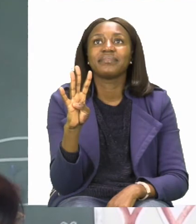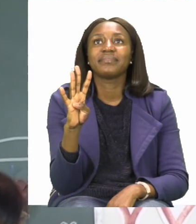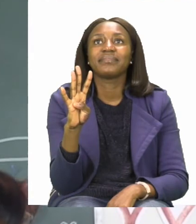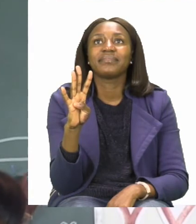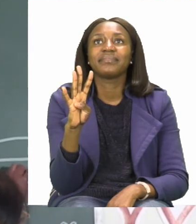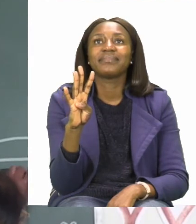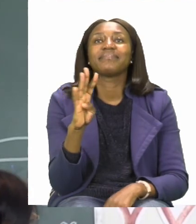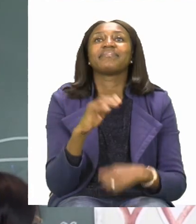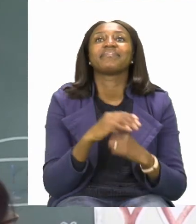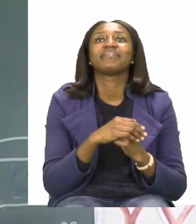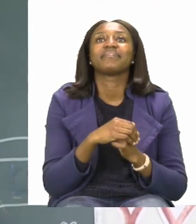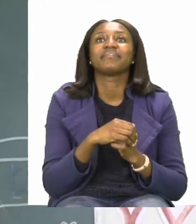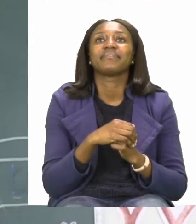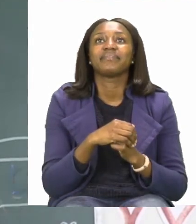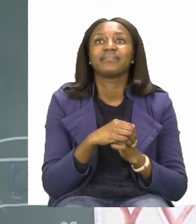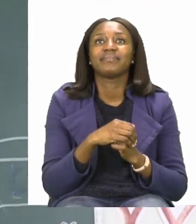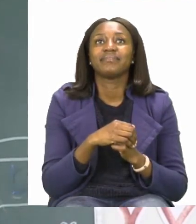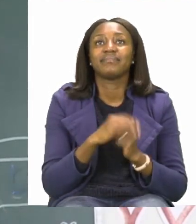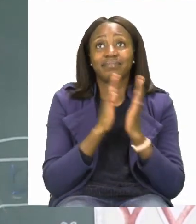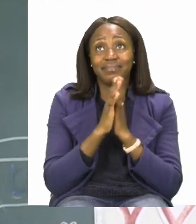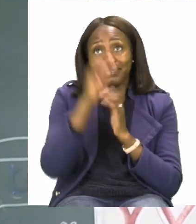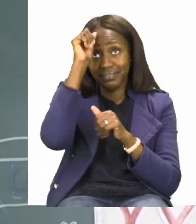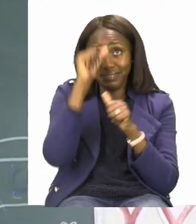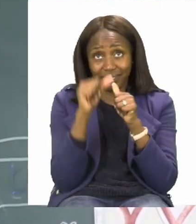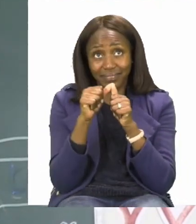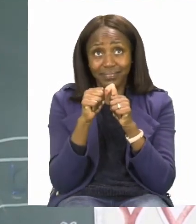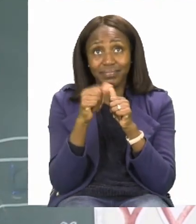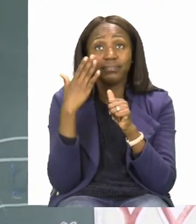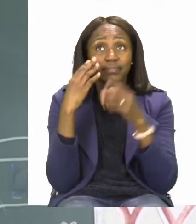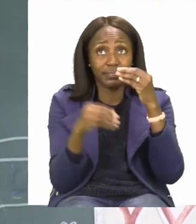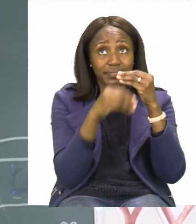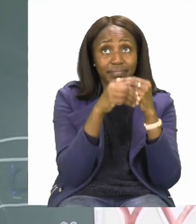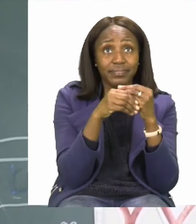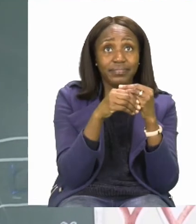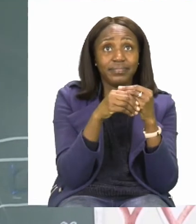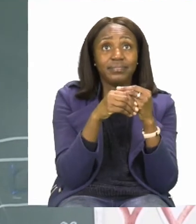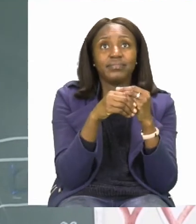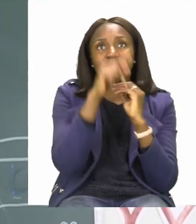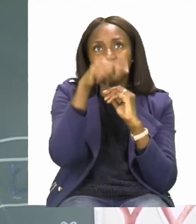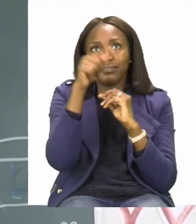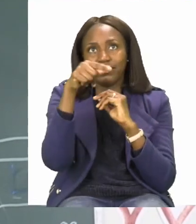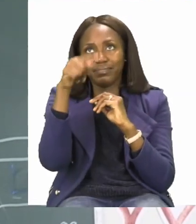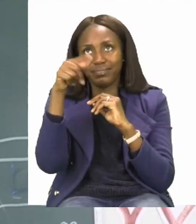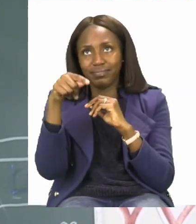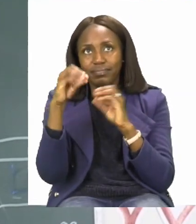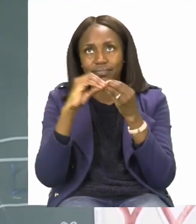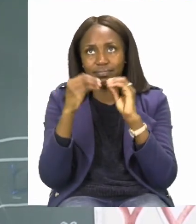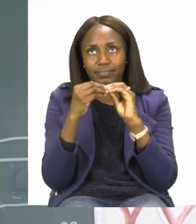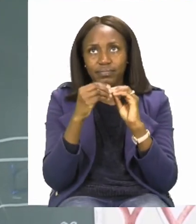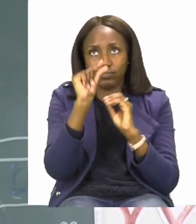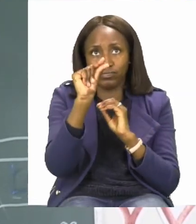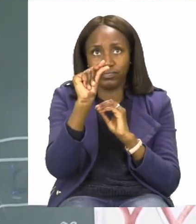4. So remember, when you are adding, you draw the number of sticks for the smaller